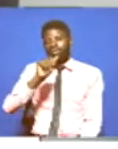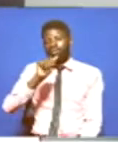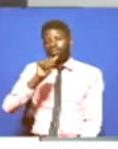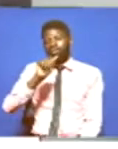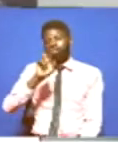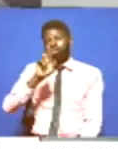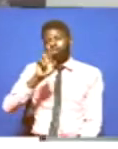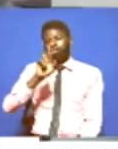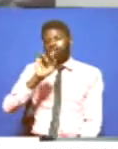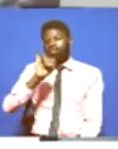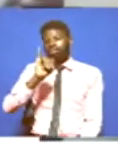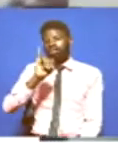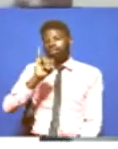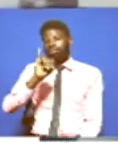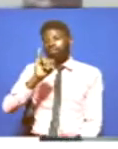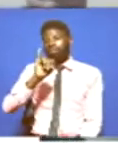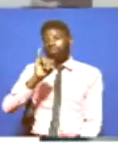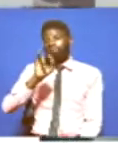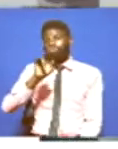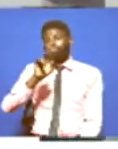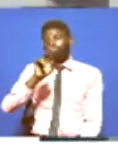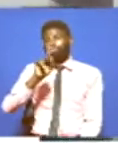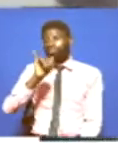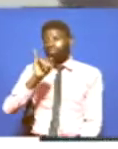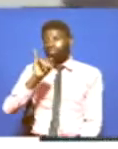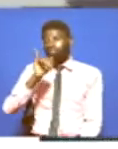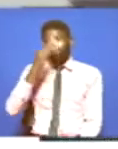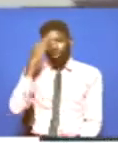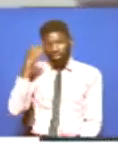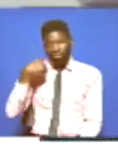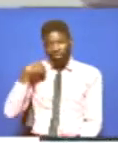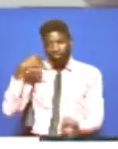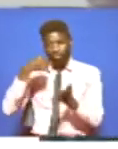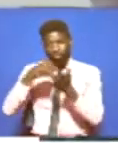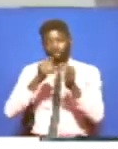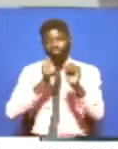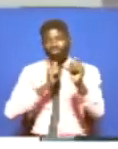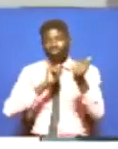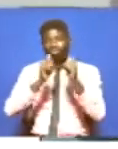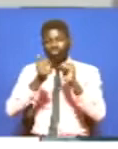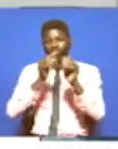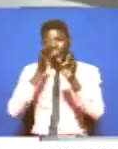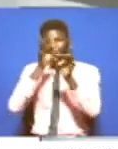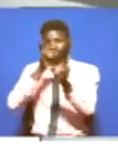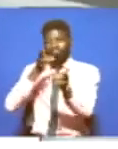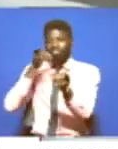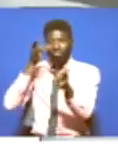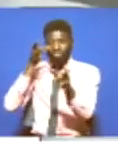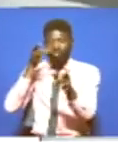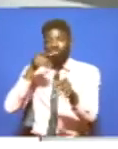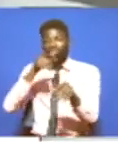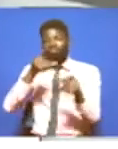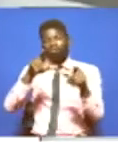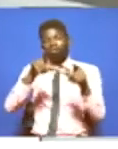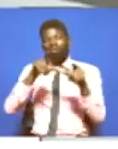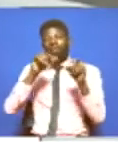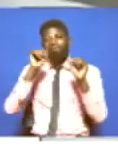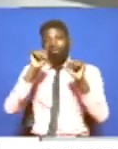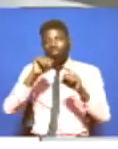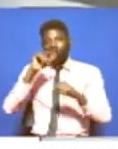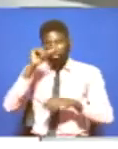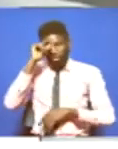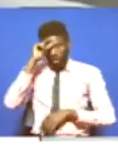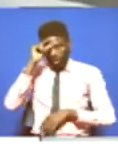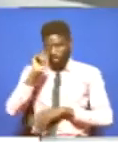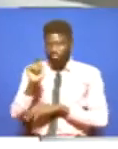the sport hunting. And sport hunting is that you get licensed by the Kenyan government